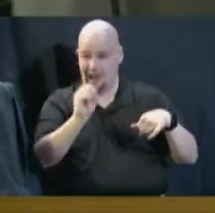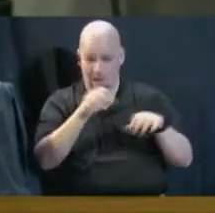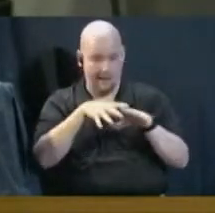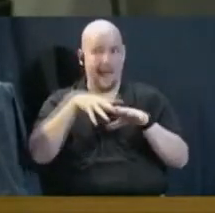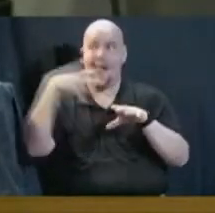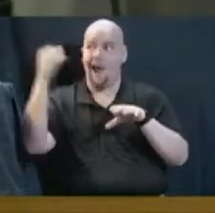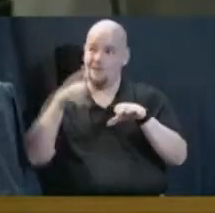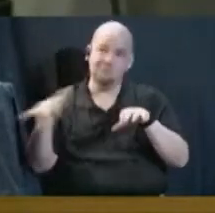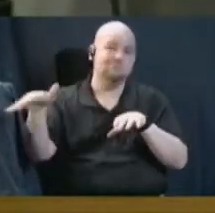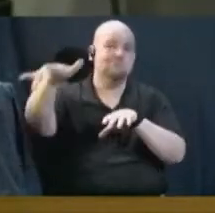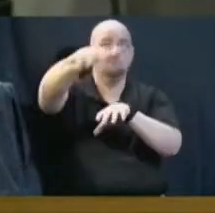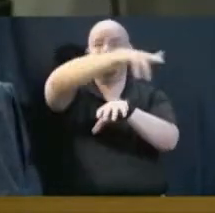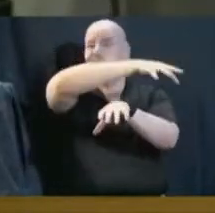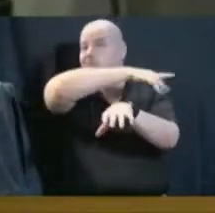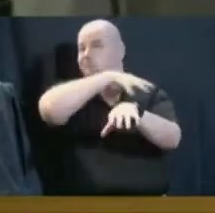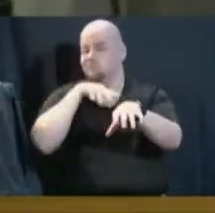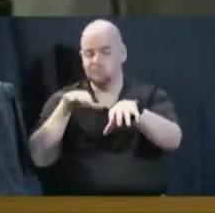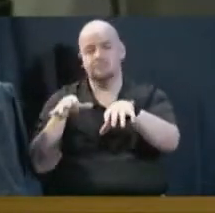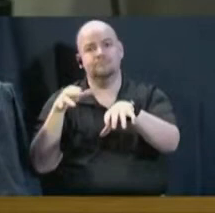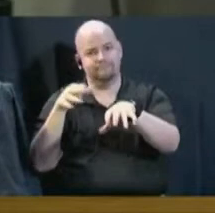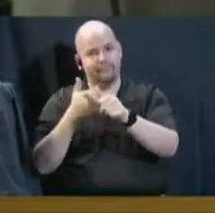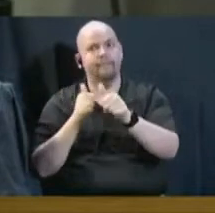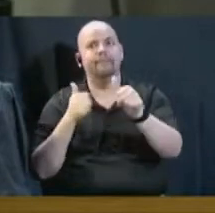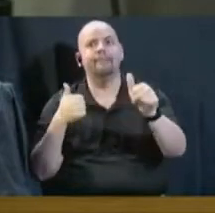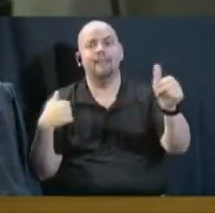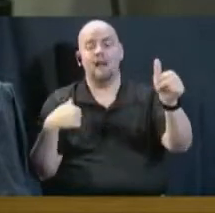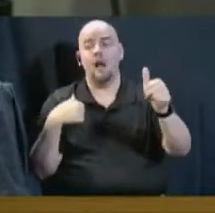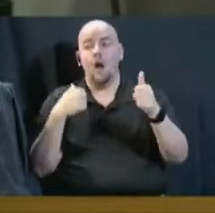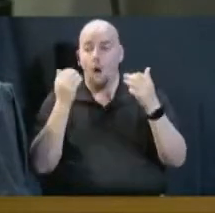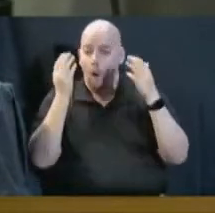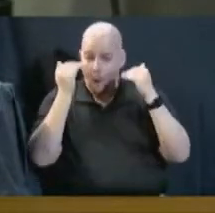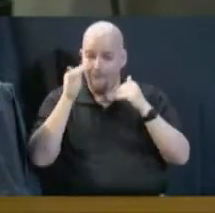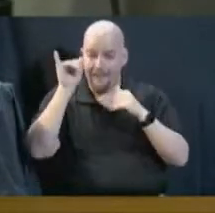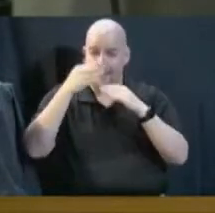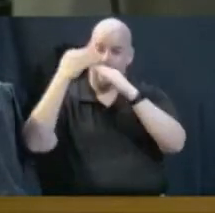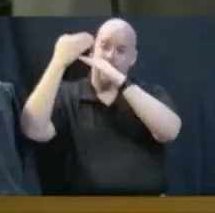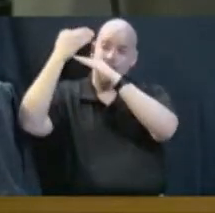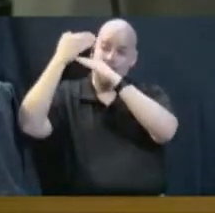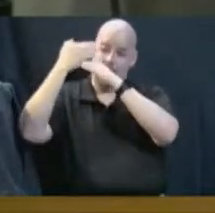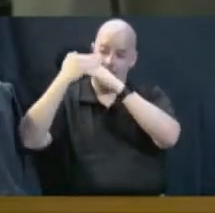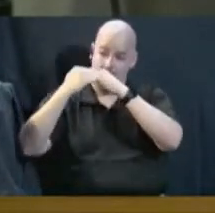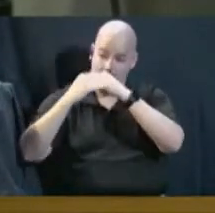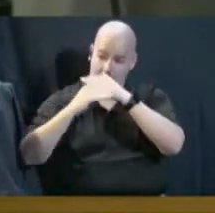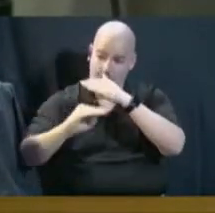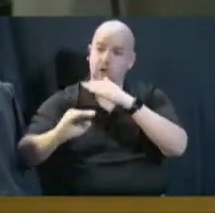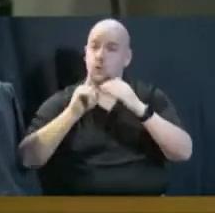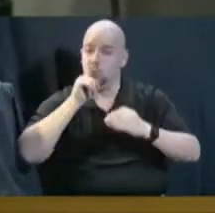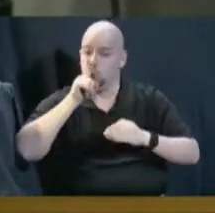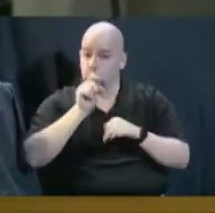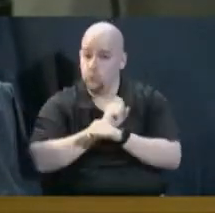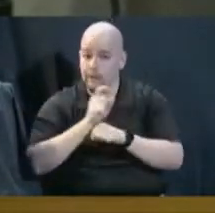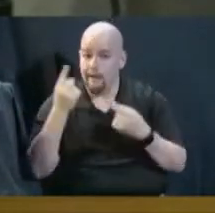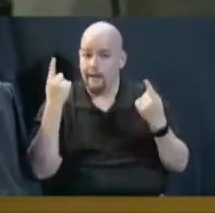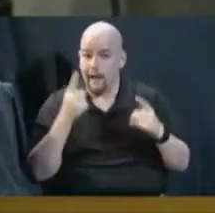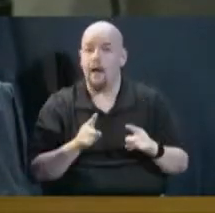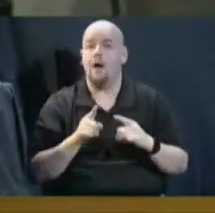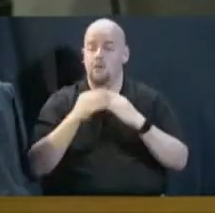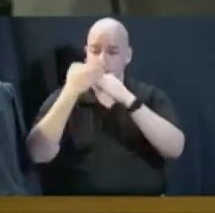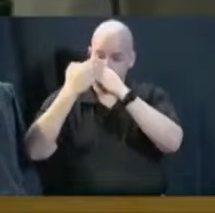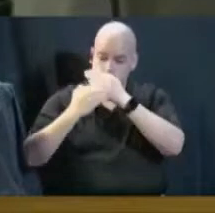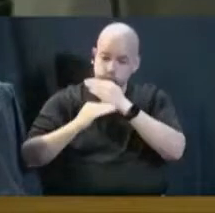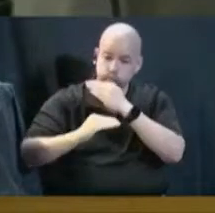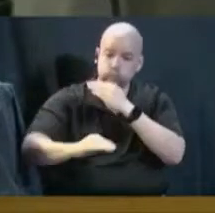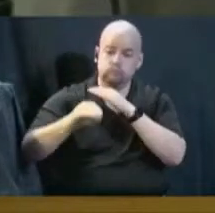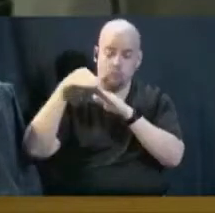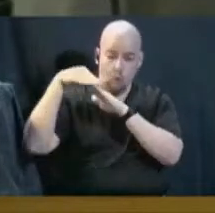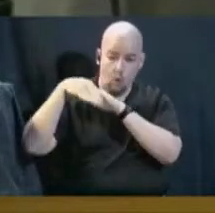And hopefully what we're seeing with the flattening is real and it's going to sustain, and it's going to be a drop so that